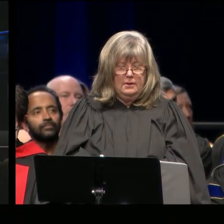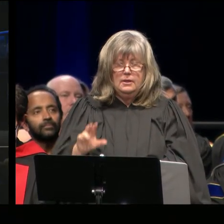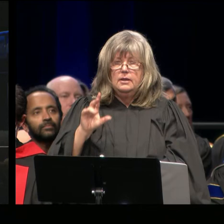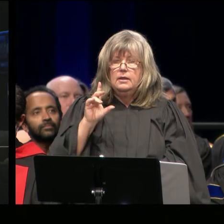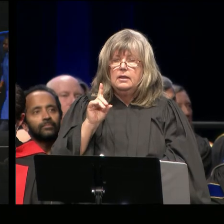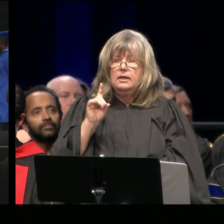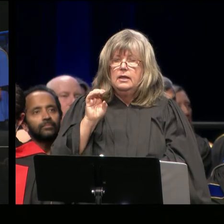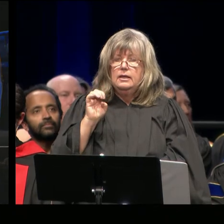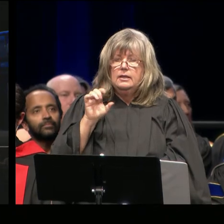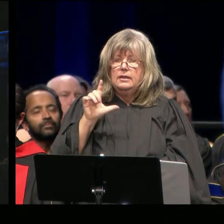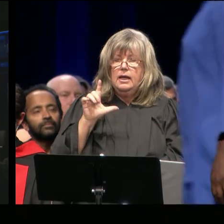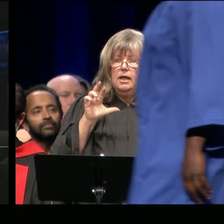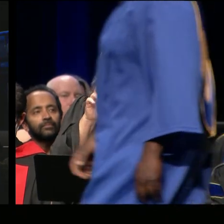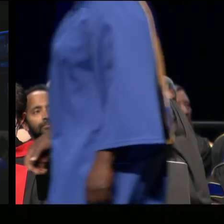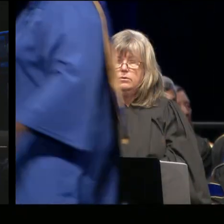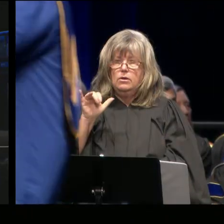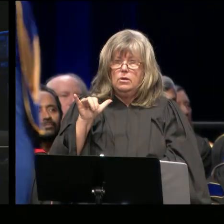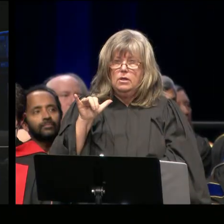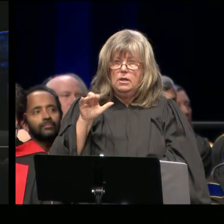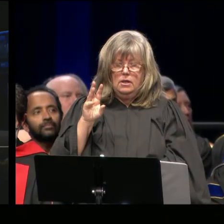Delroy Willis.